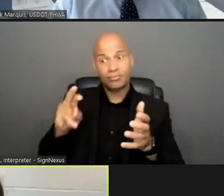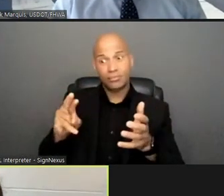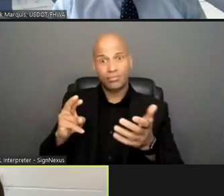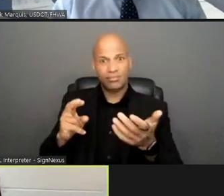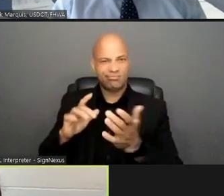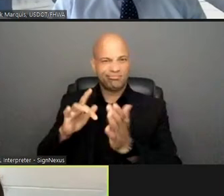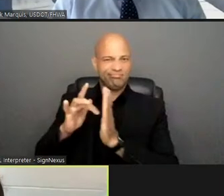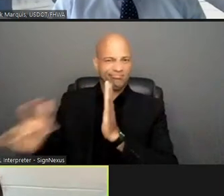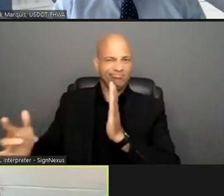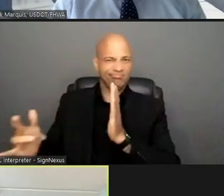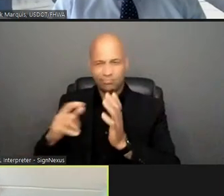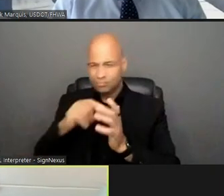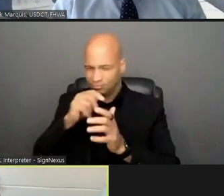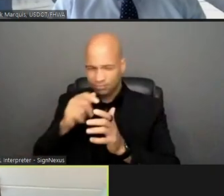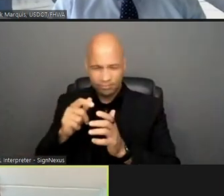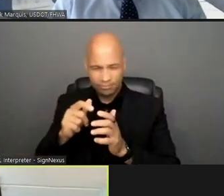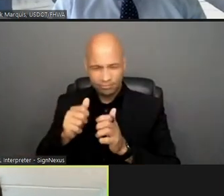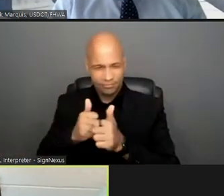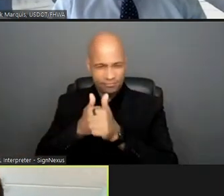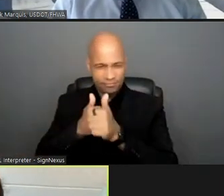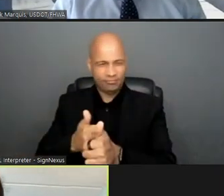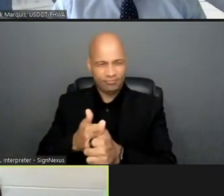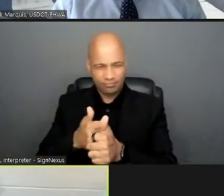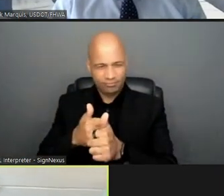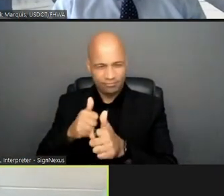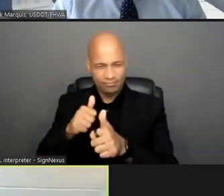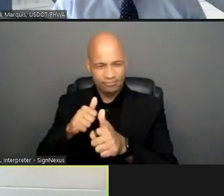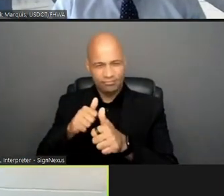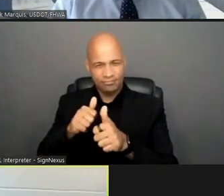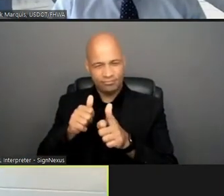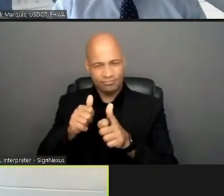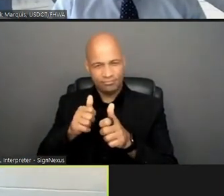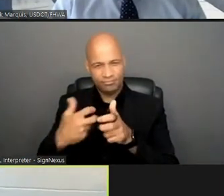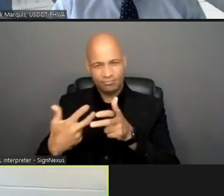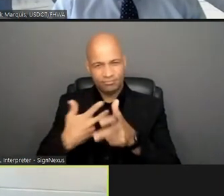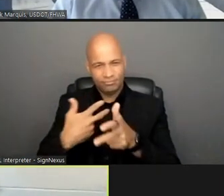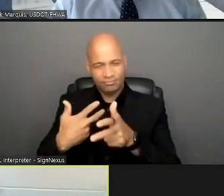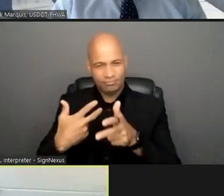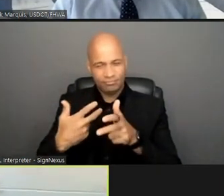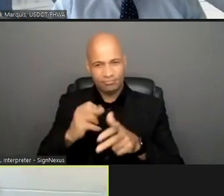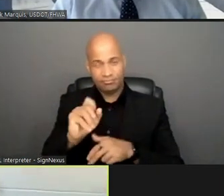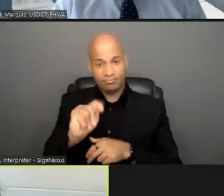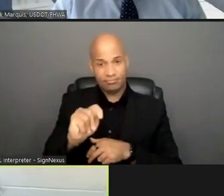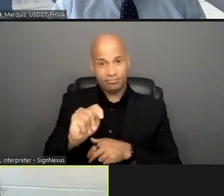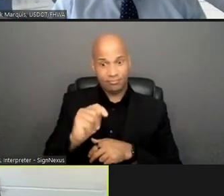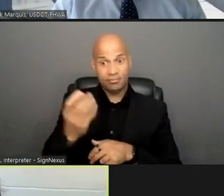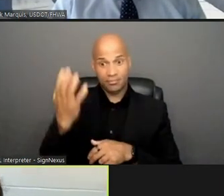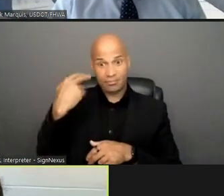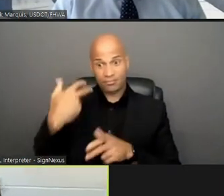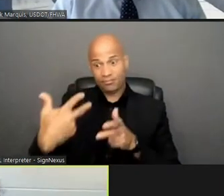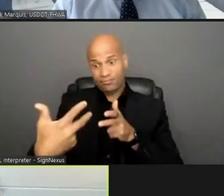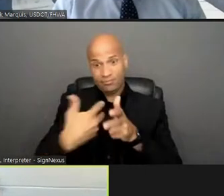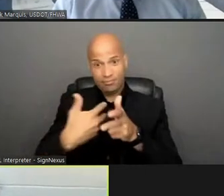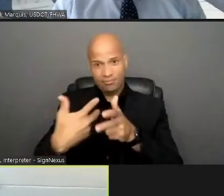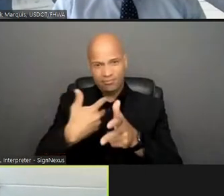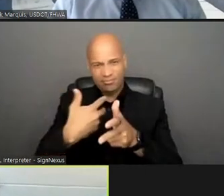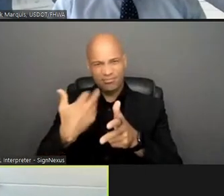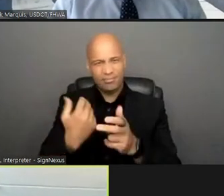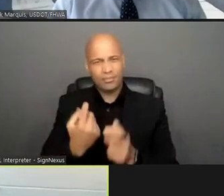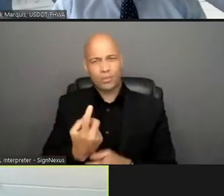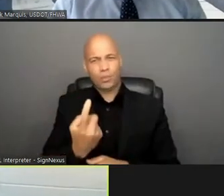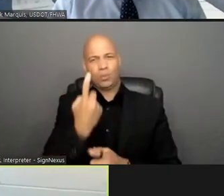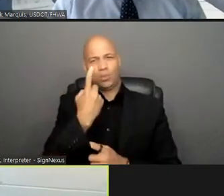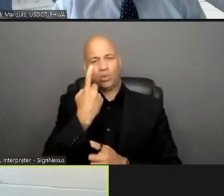don't follow traffic laws so two lane Street became a one-lane street because now trucks and cars are